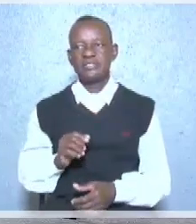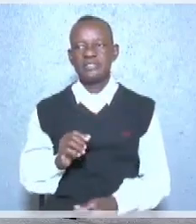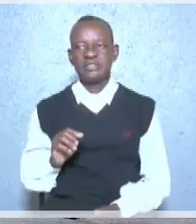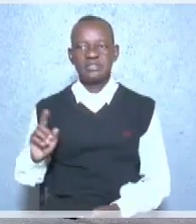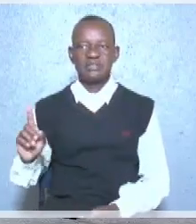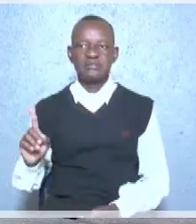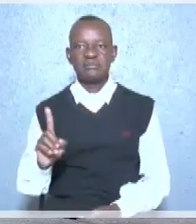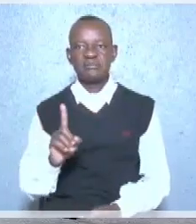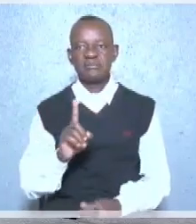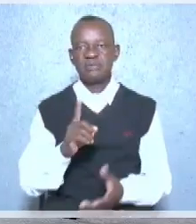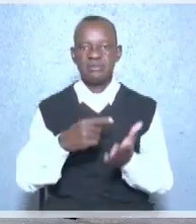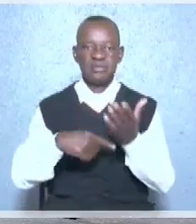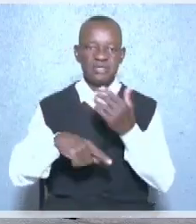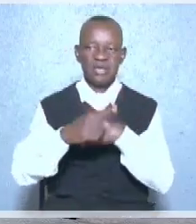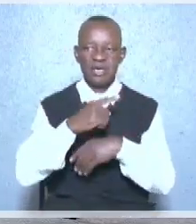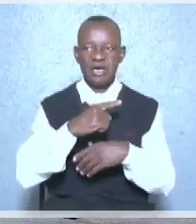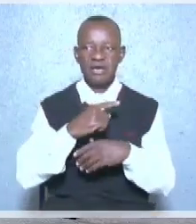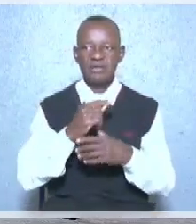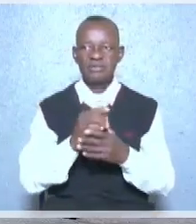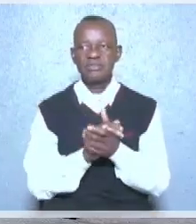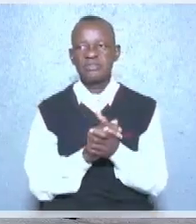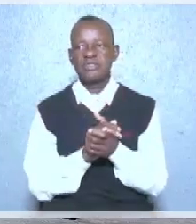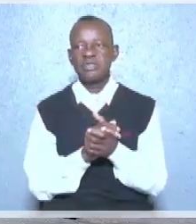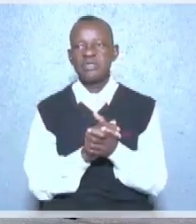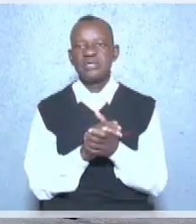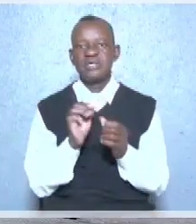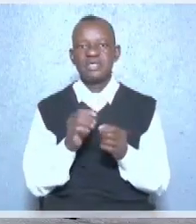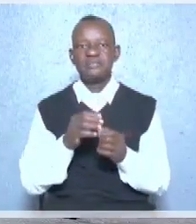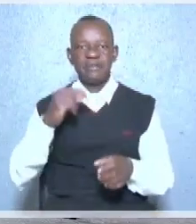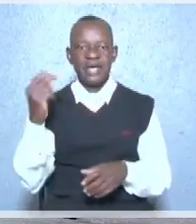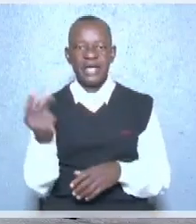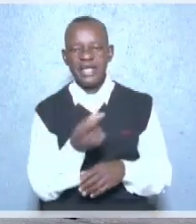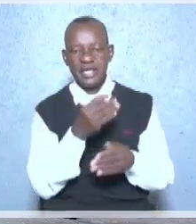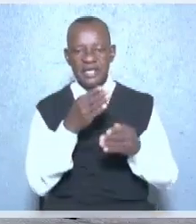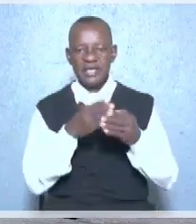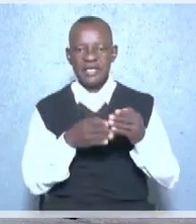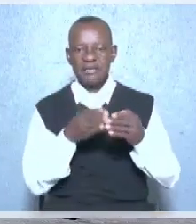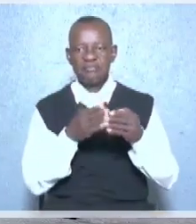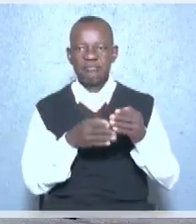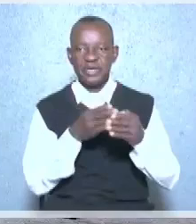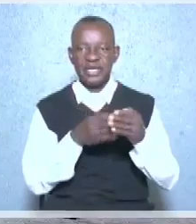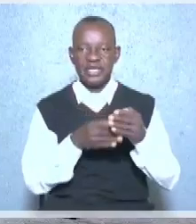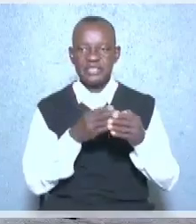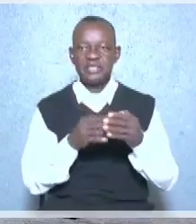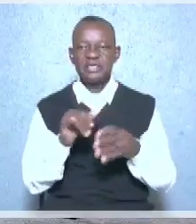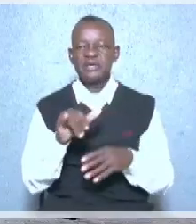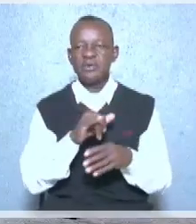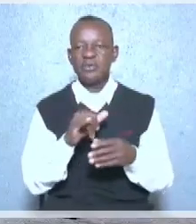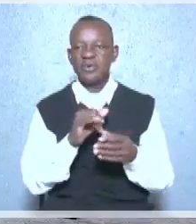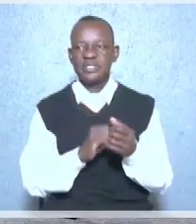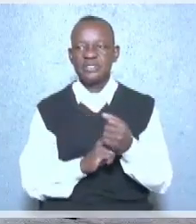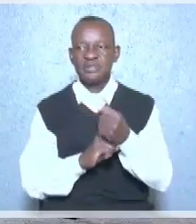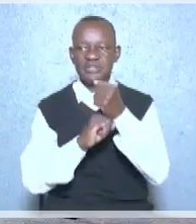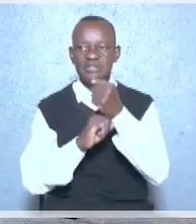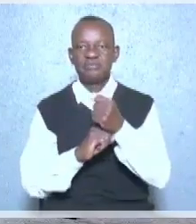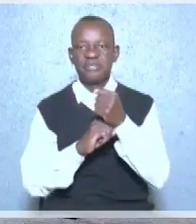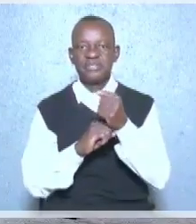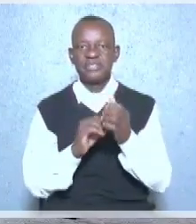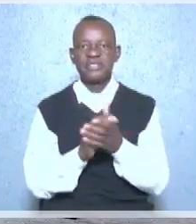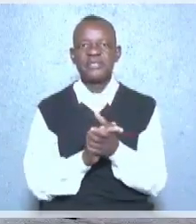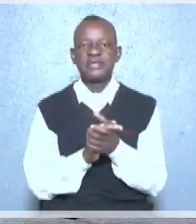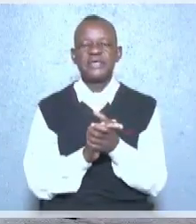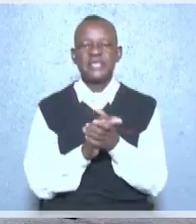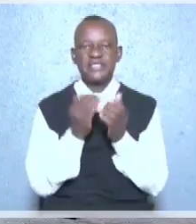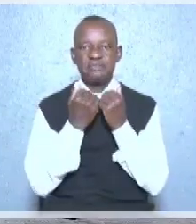GDP. So it's a whole community setup that need to change its